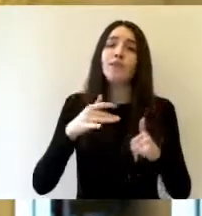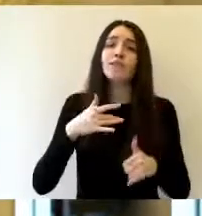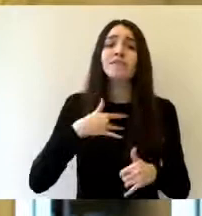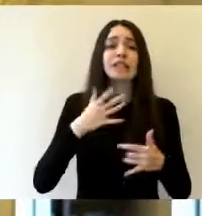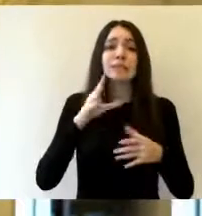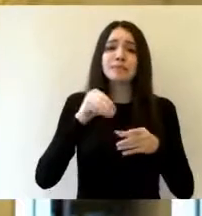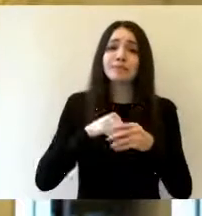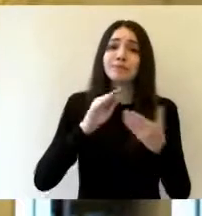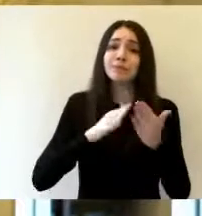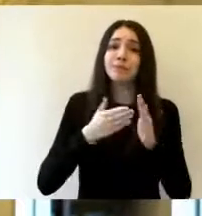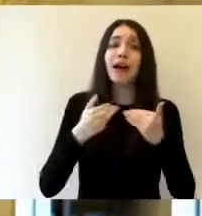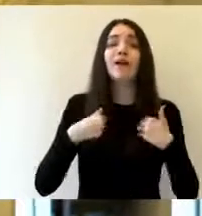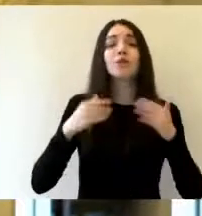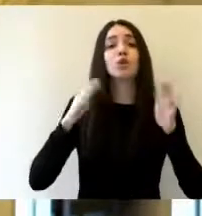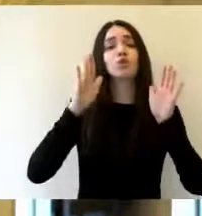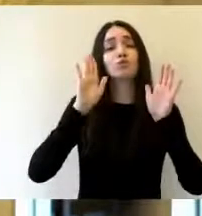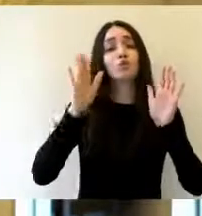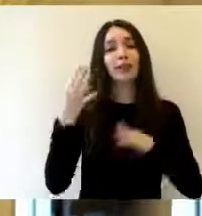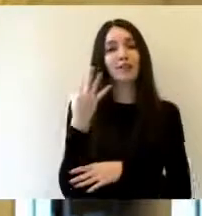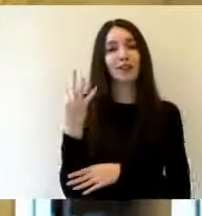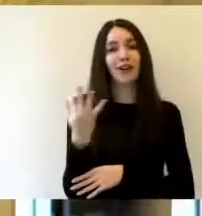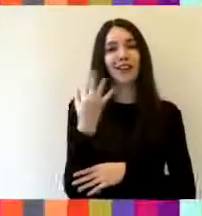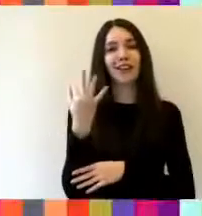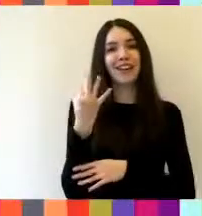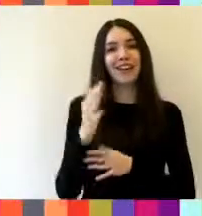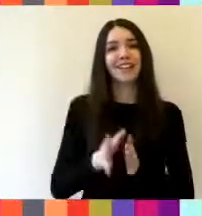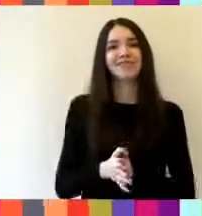community. Have a great Friday.